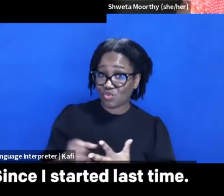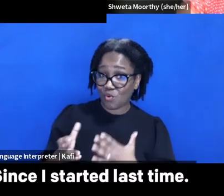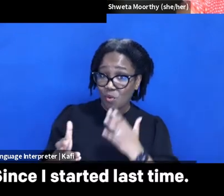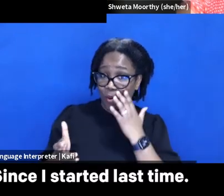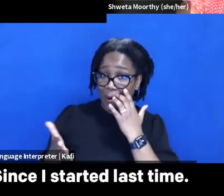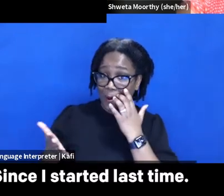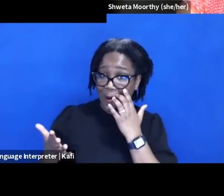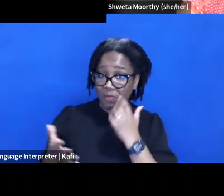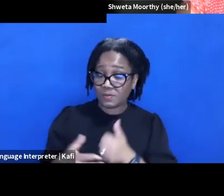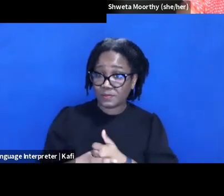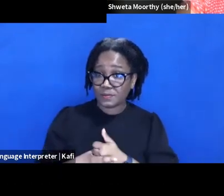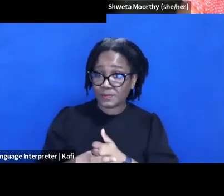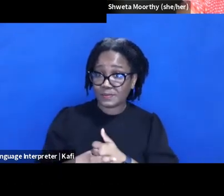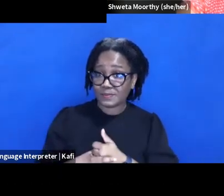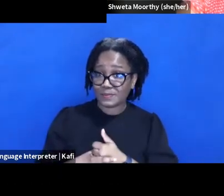Since I started last time.